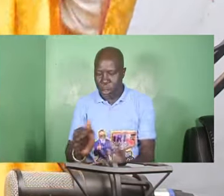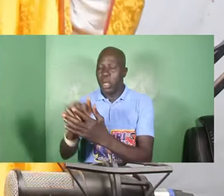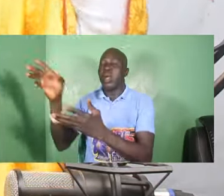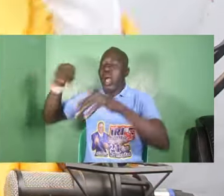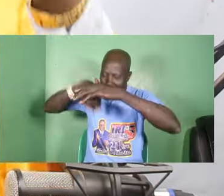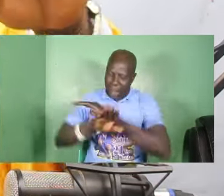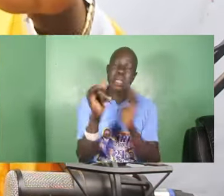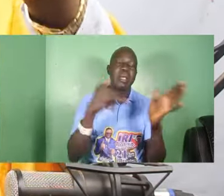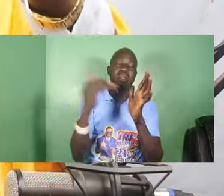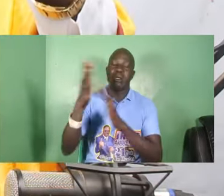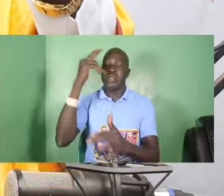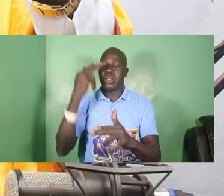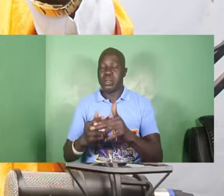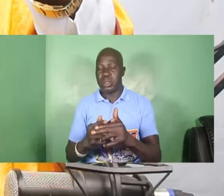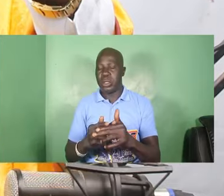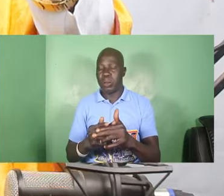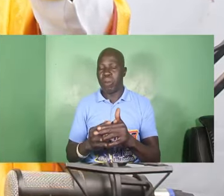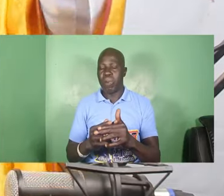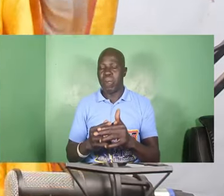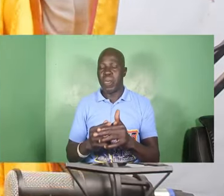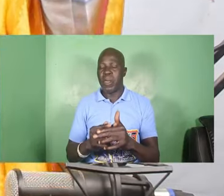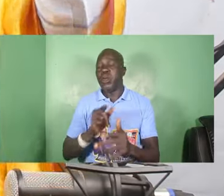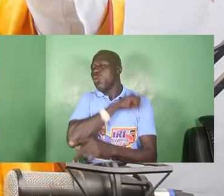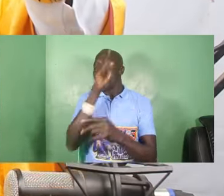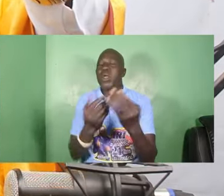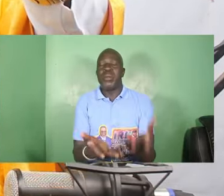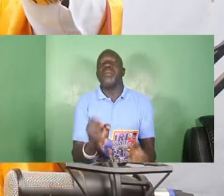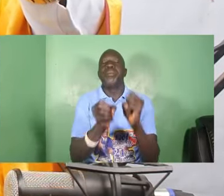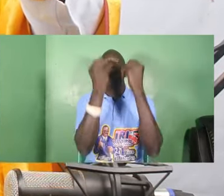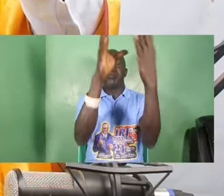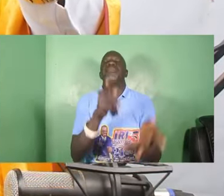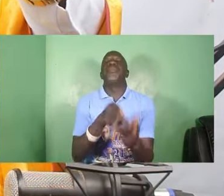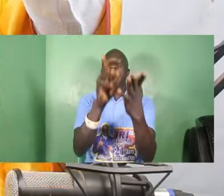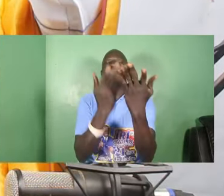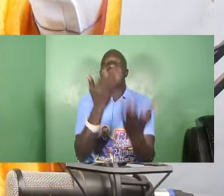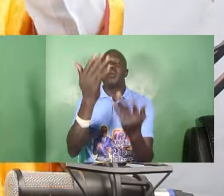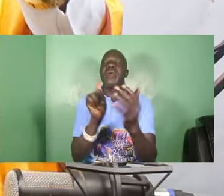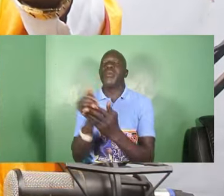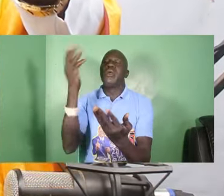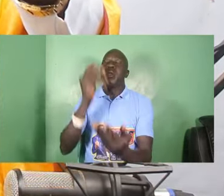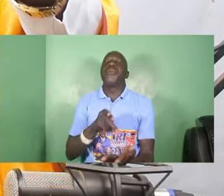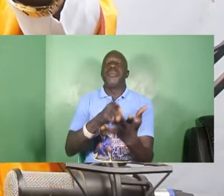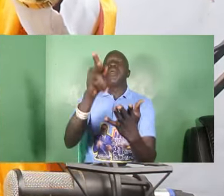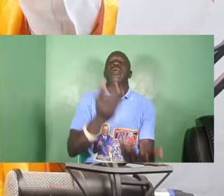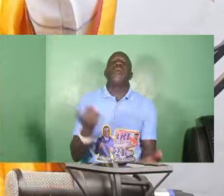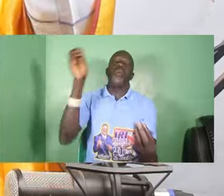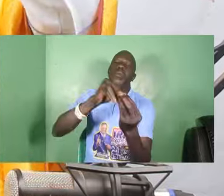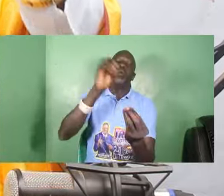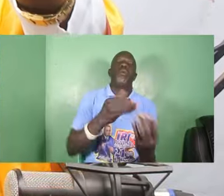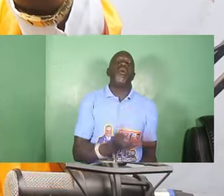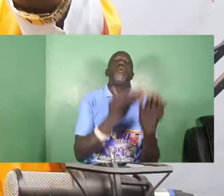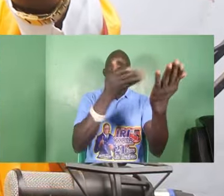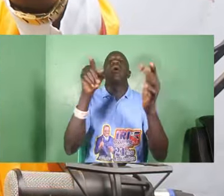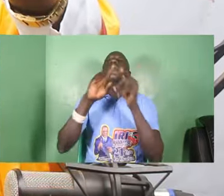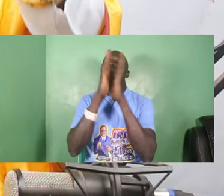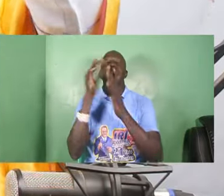Oya wonu e l'Olorun. Amen. In Jesus. Be ti ru ebo pe. As you make the sacrifice of a prayer. There's a double offering lo ni. As you doing your double offering. Mo gbadura